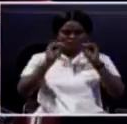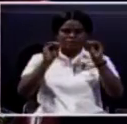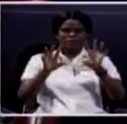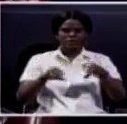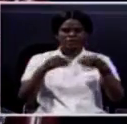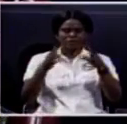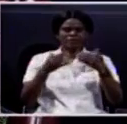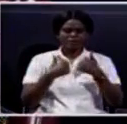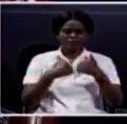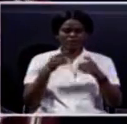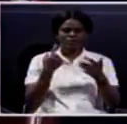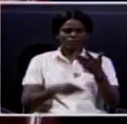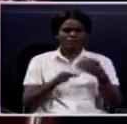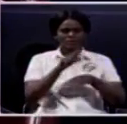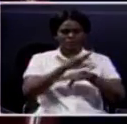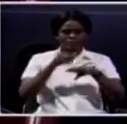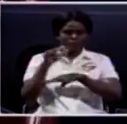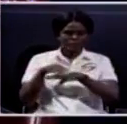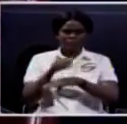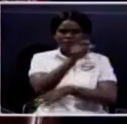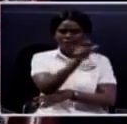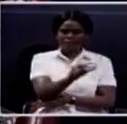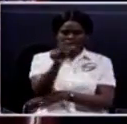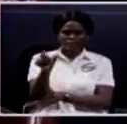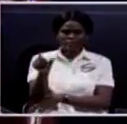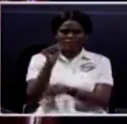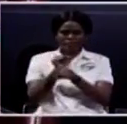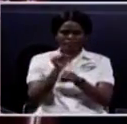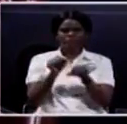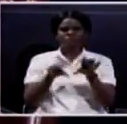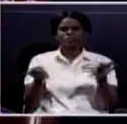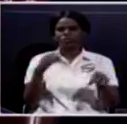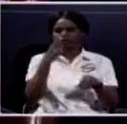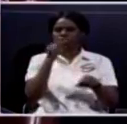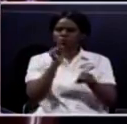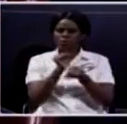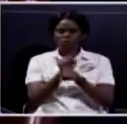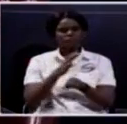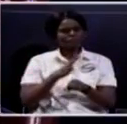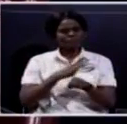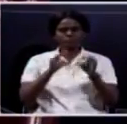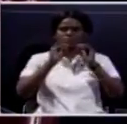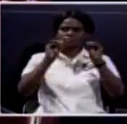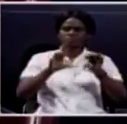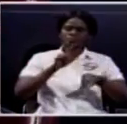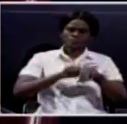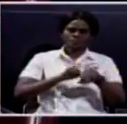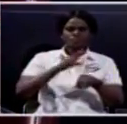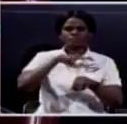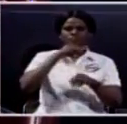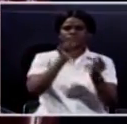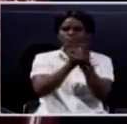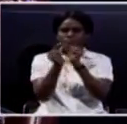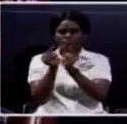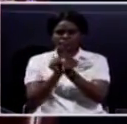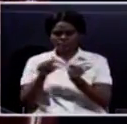to conduct what we call remedial work for the children who are not progressing well. This teacher will have enough time to interact with the child